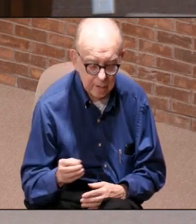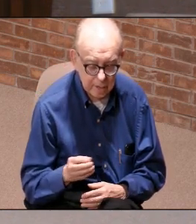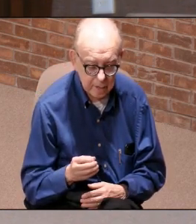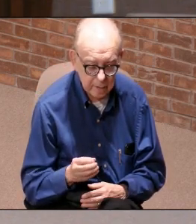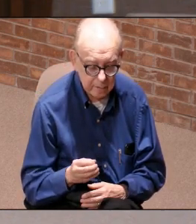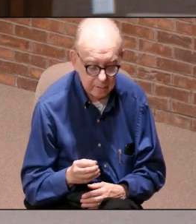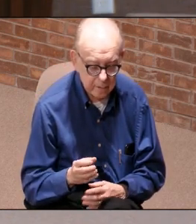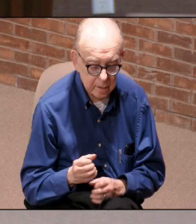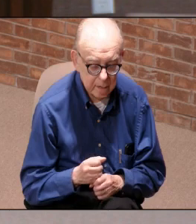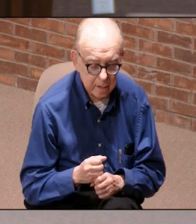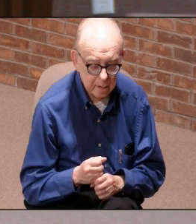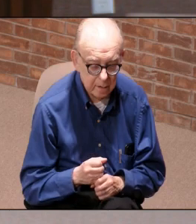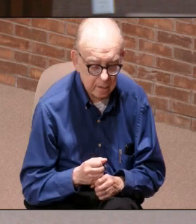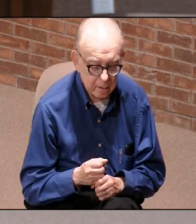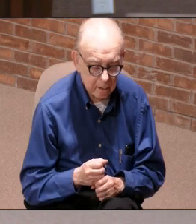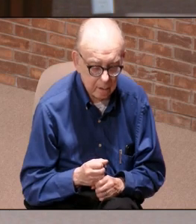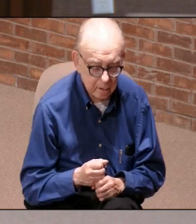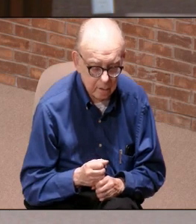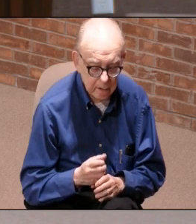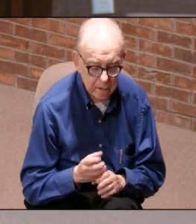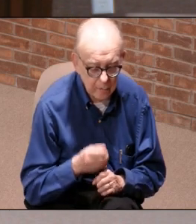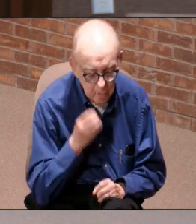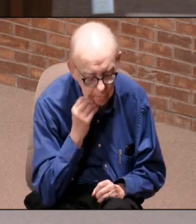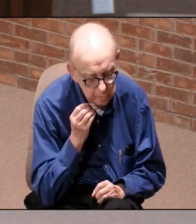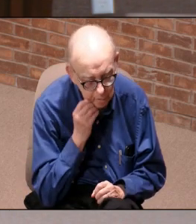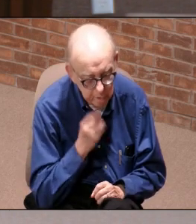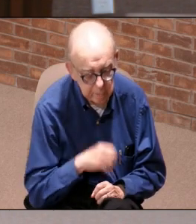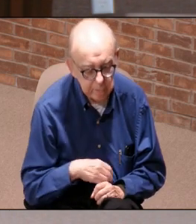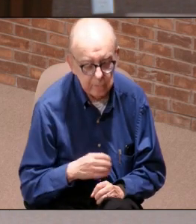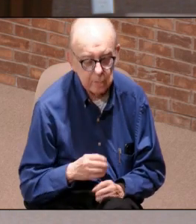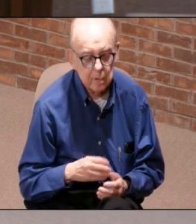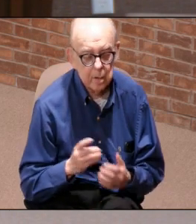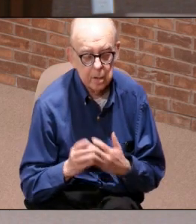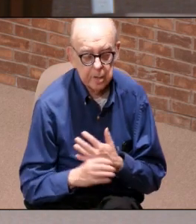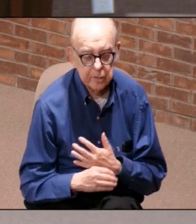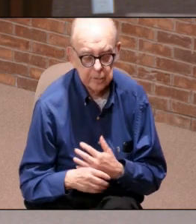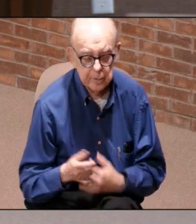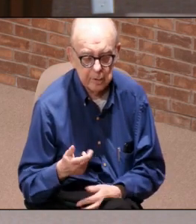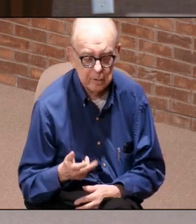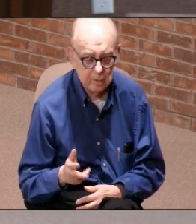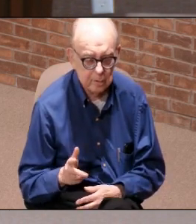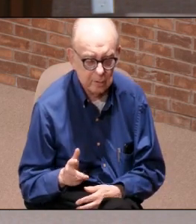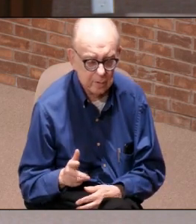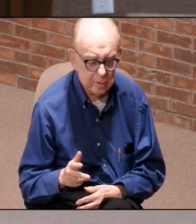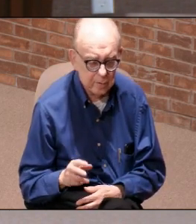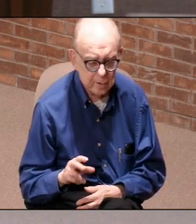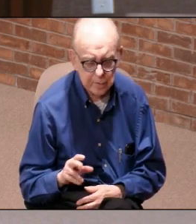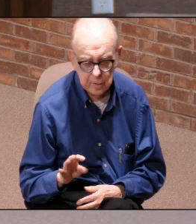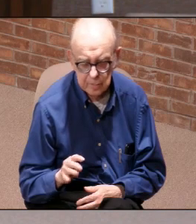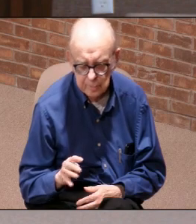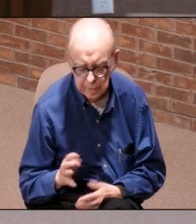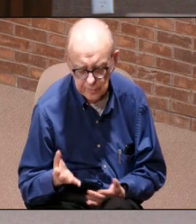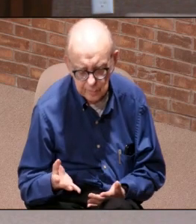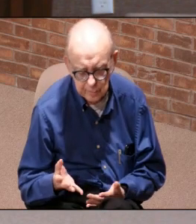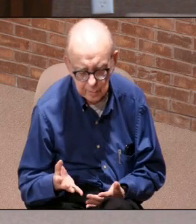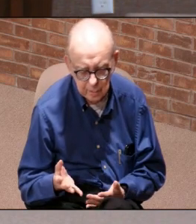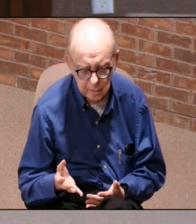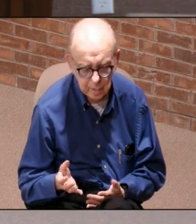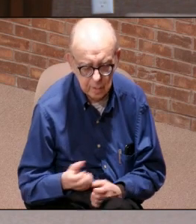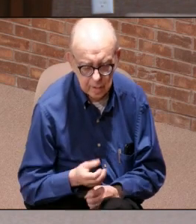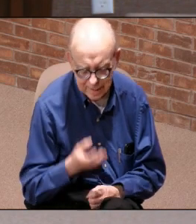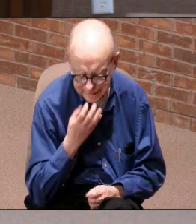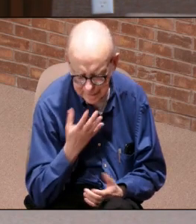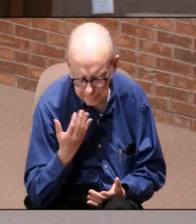on December the 24th, I think it was, or 23rd or 22nd. It was somewhere in there. But getting